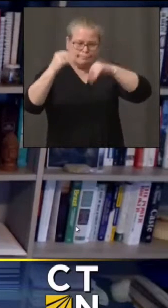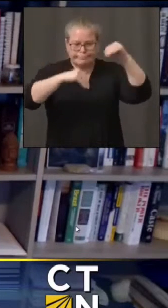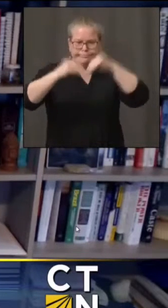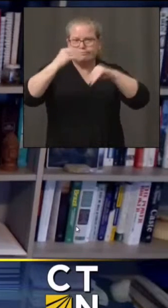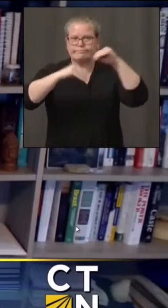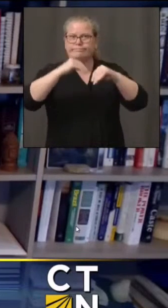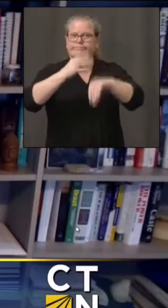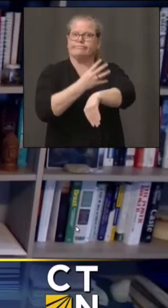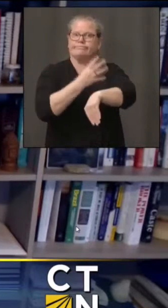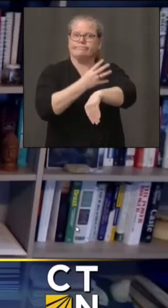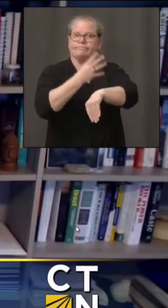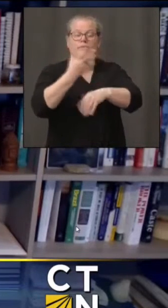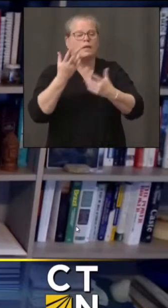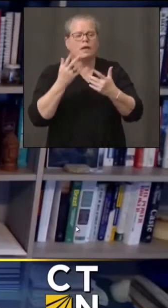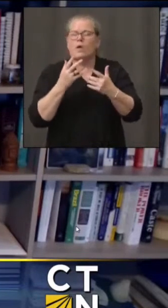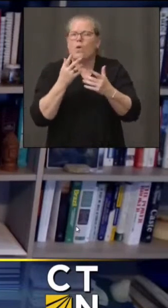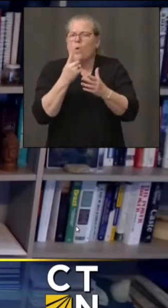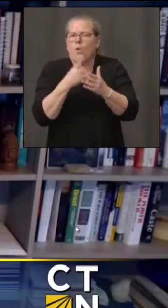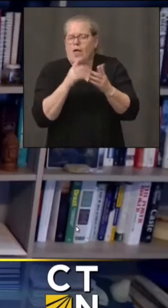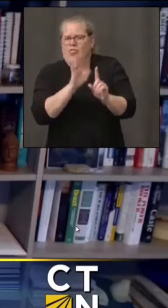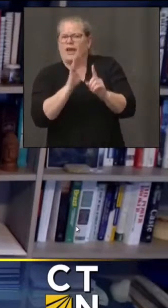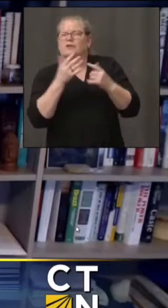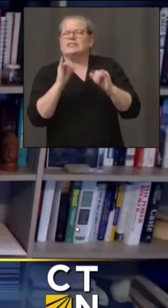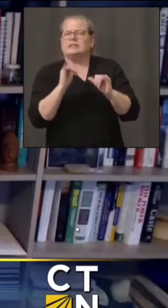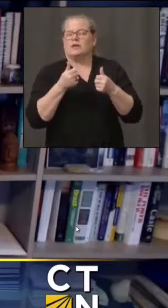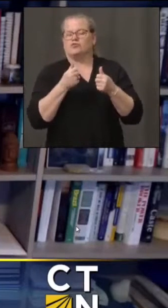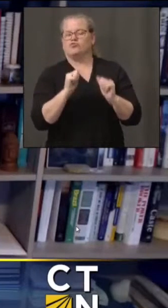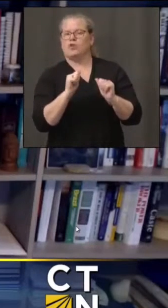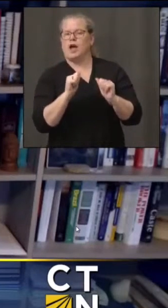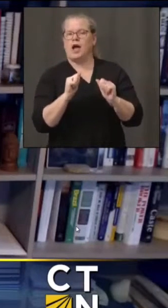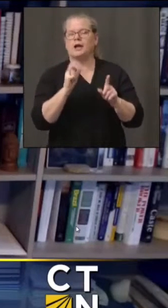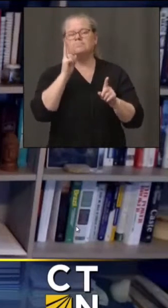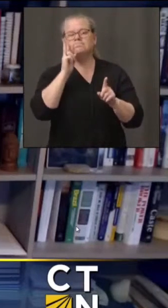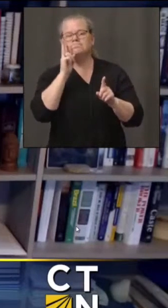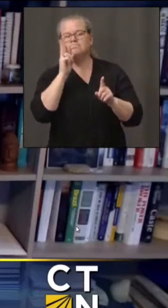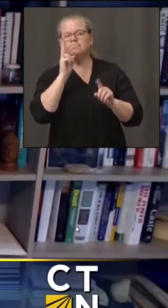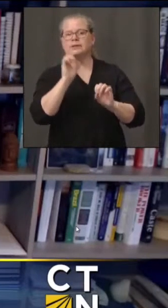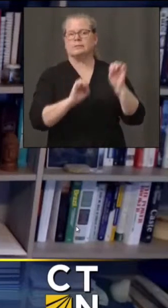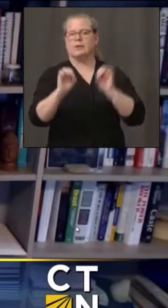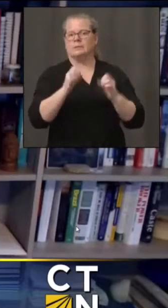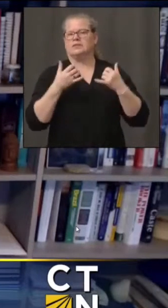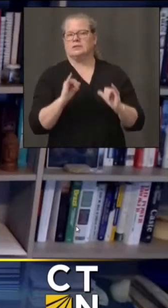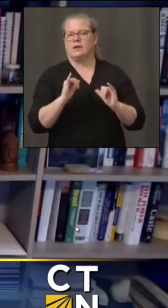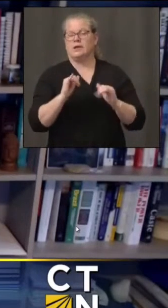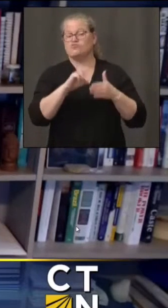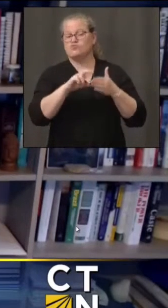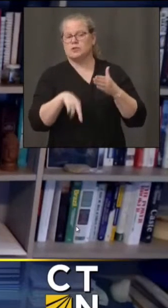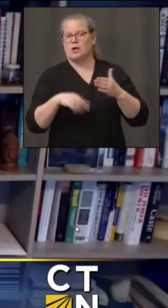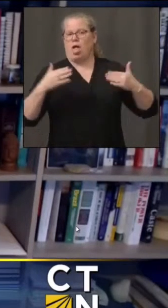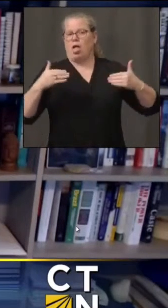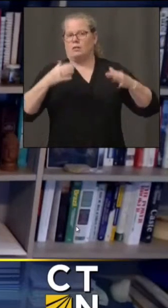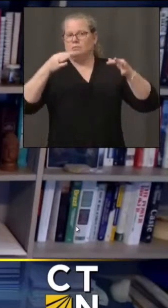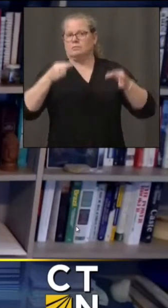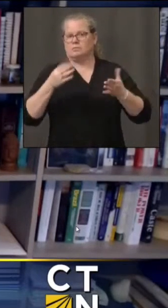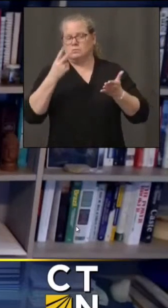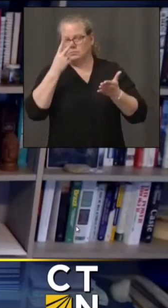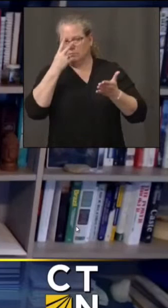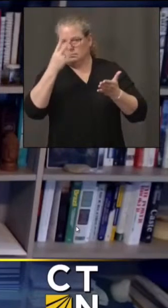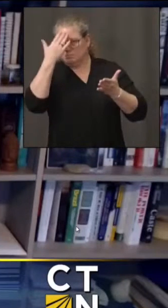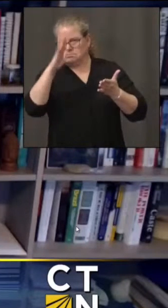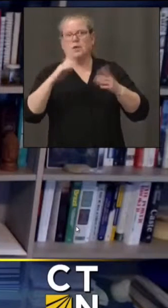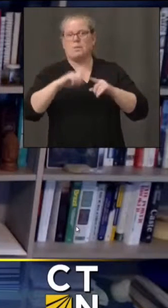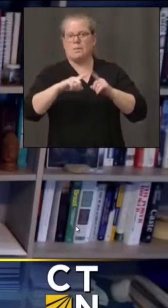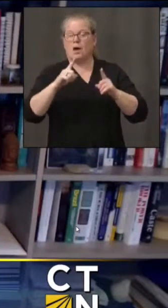results have come out in the press release, and they look quite promising in terms of decreasing the viral load. What we're worried about in